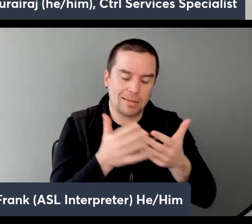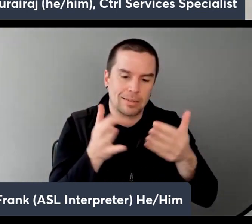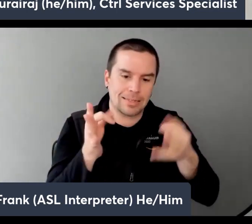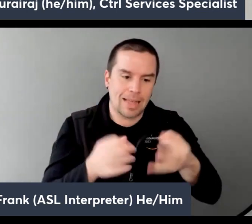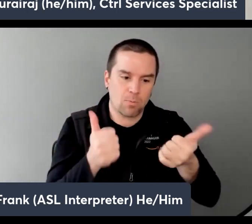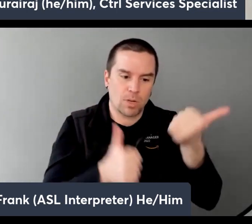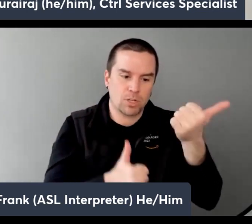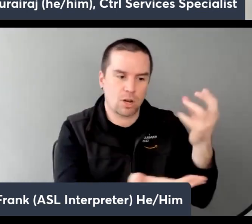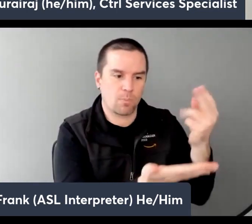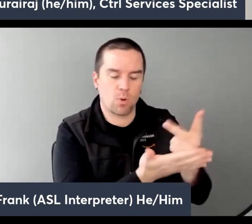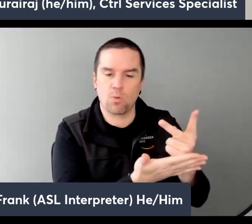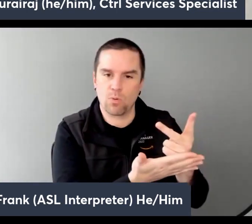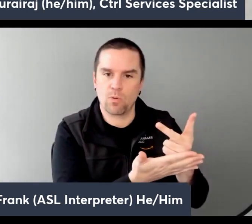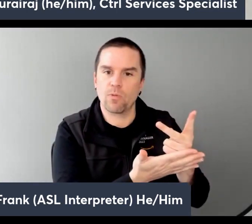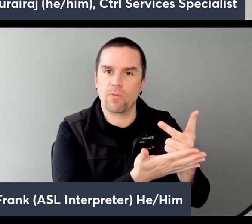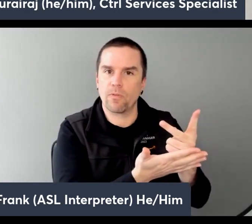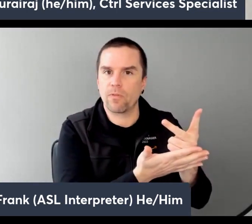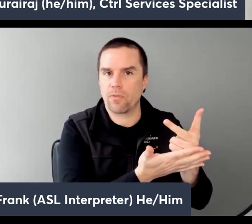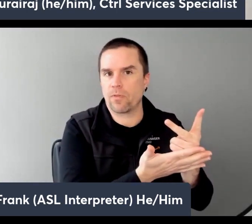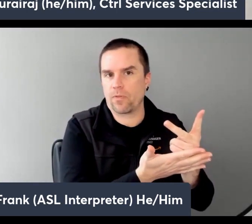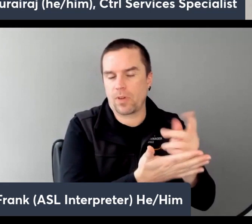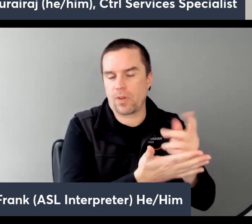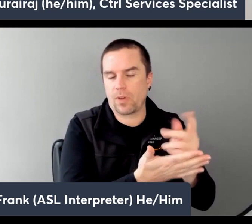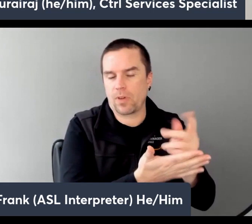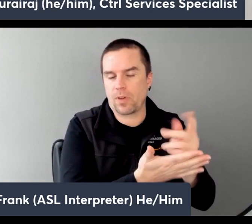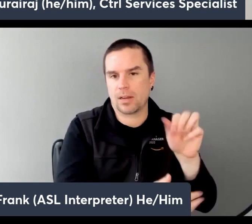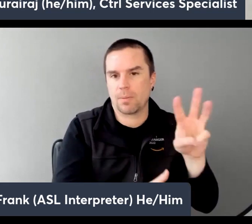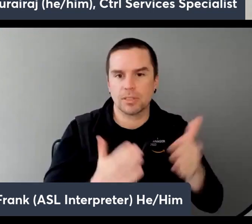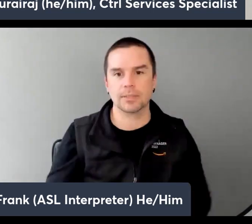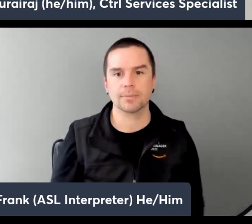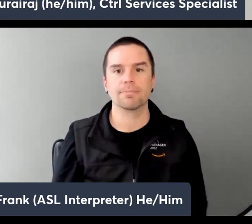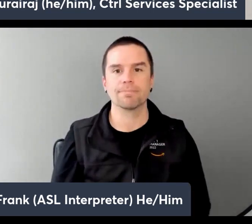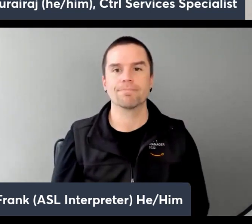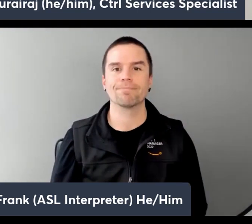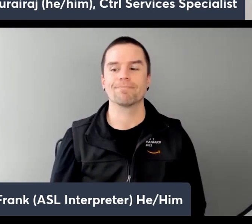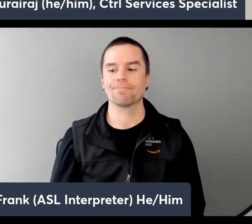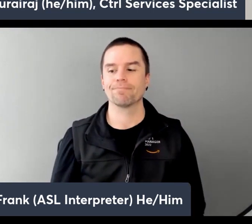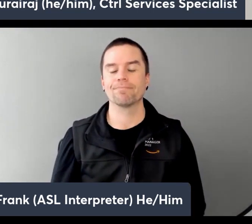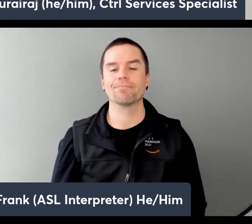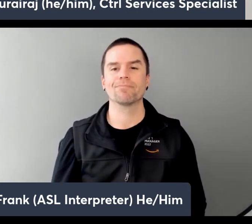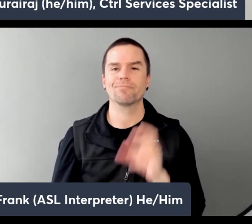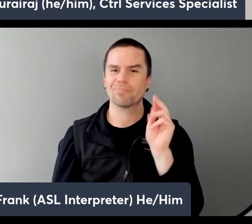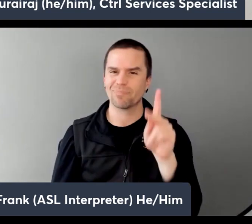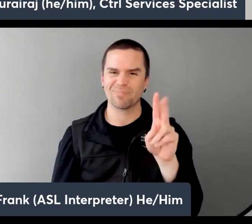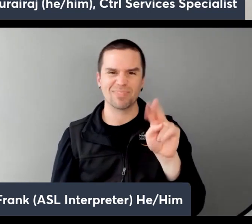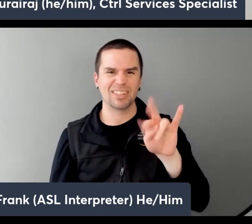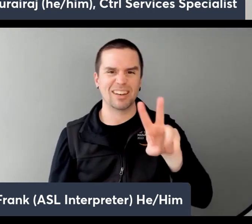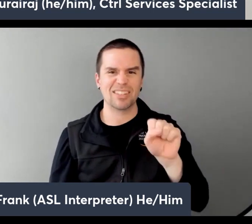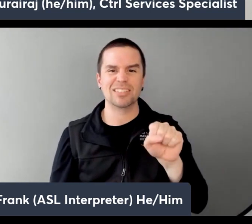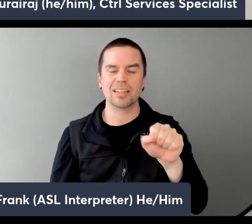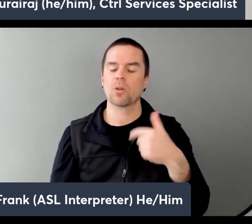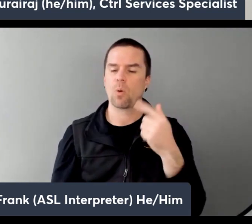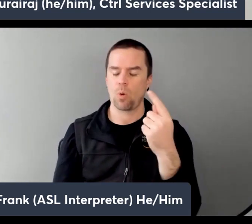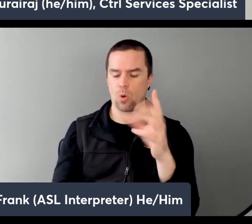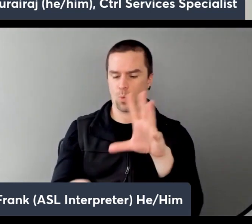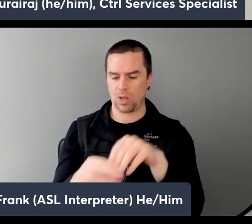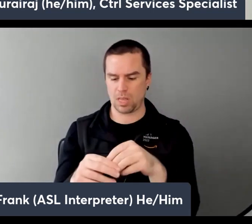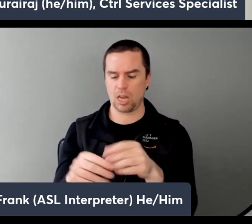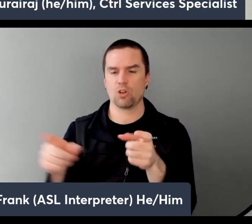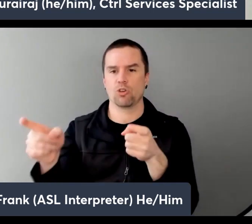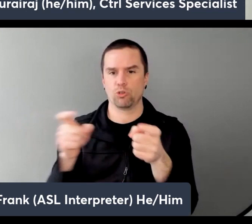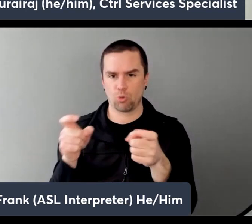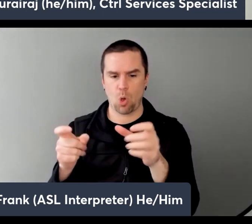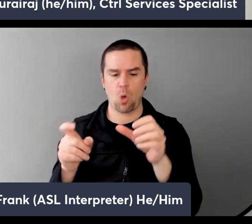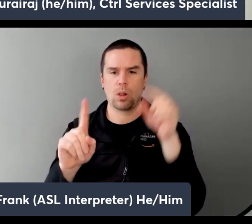more on that one, Gaurav, just to help. Sure. Um, on the controls, so when you talk about control objectives, Mhm. can